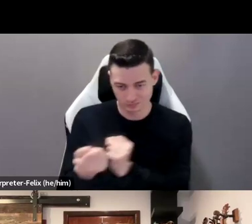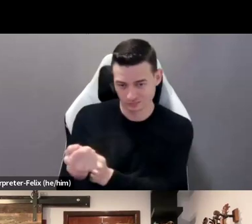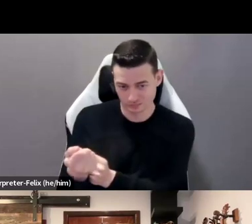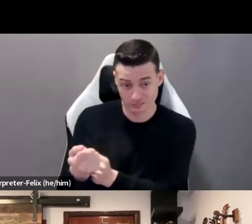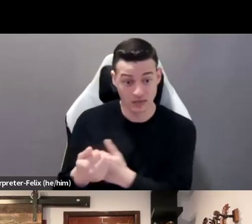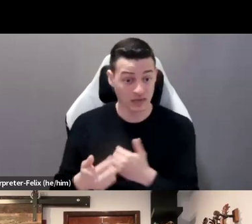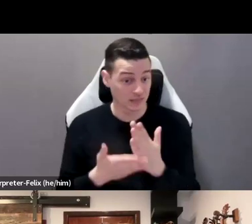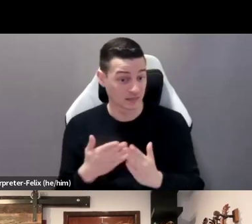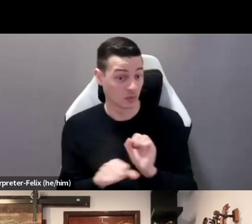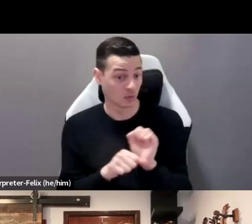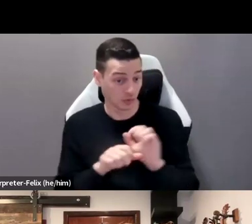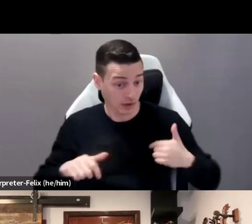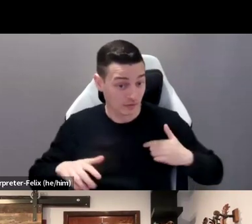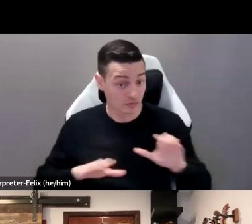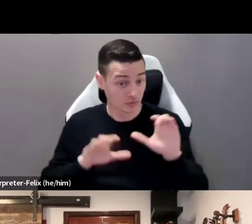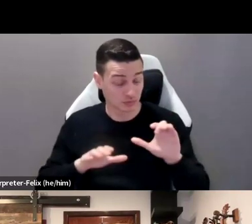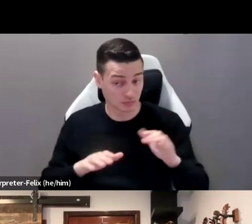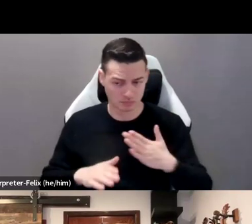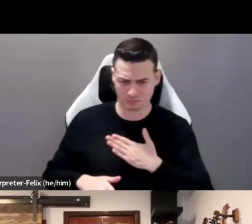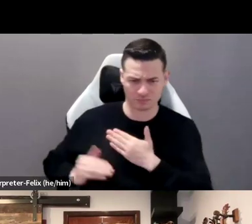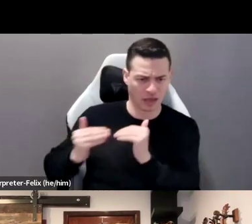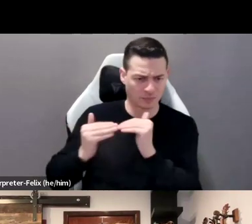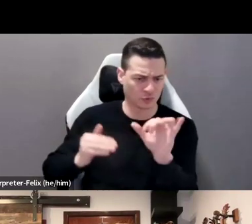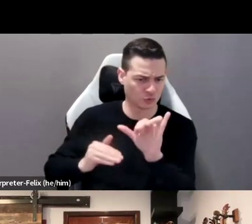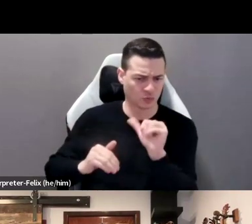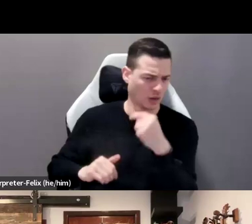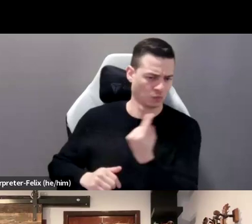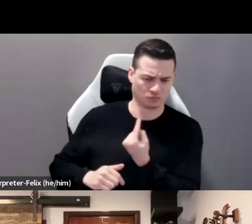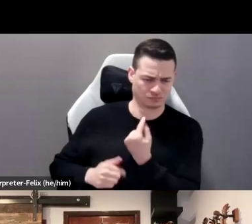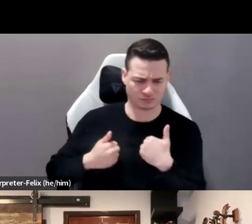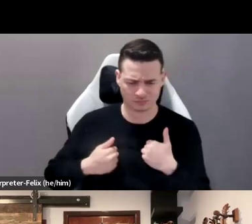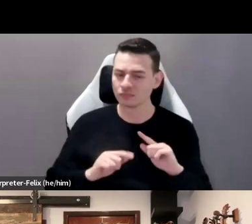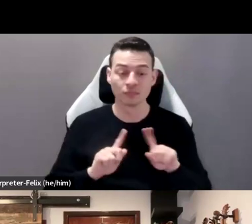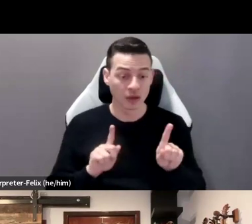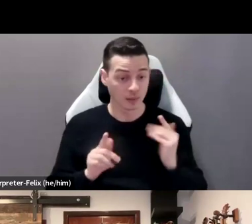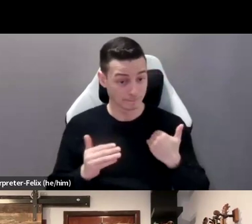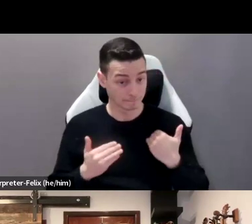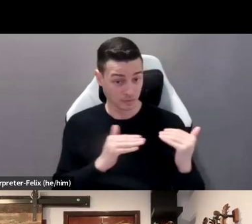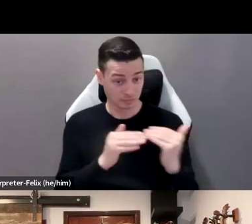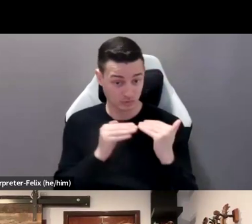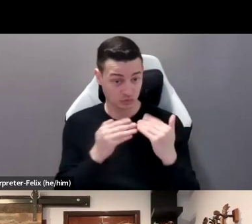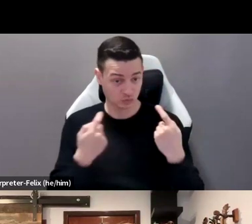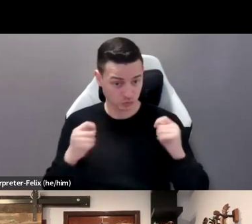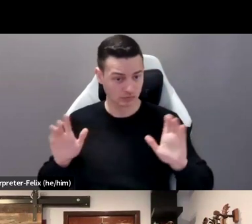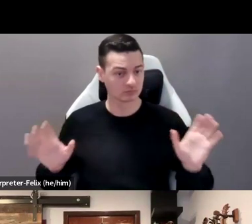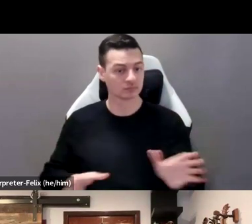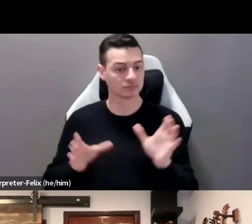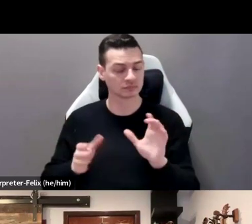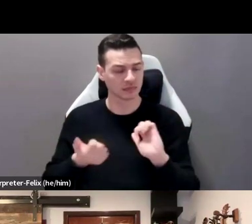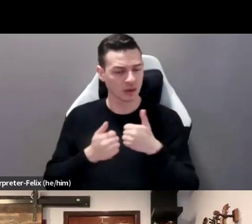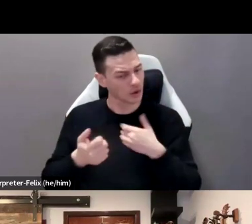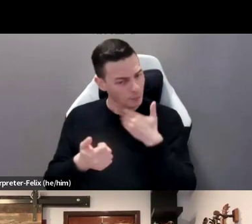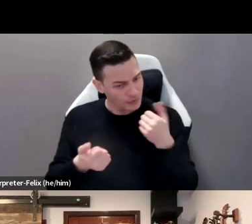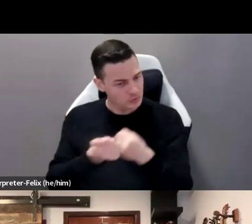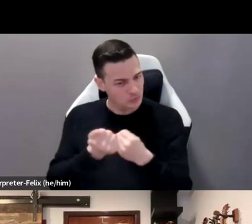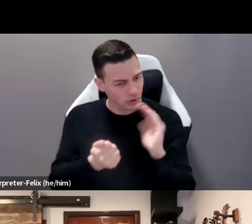I've done is helping, and my colleagues too, not just me, but my academic advisor colleagues, we're trying to uplift how to best support